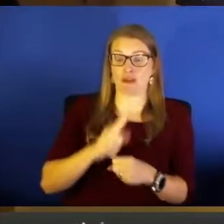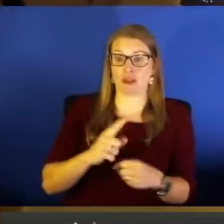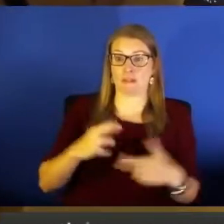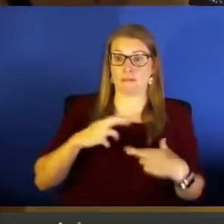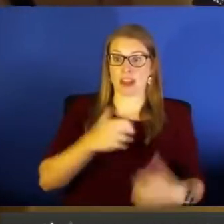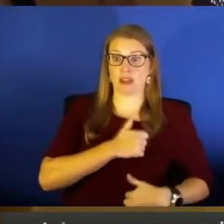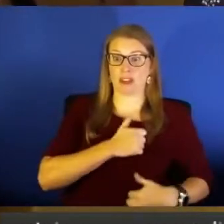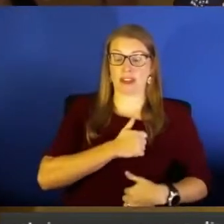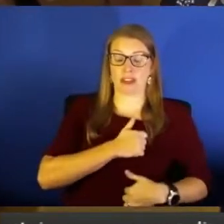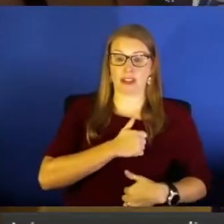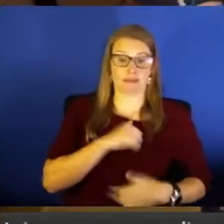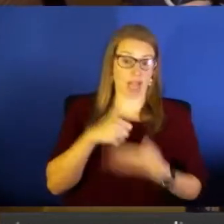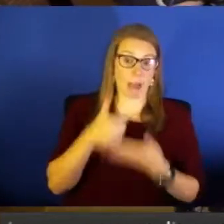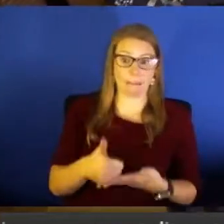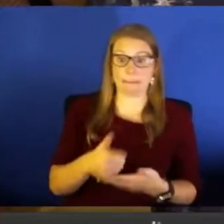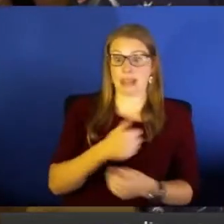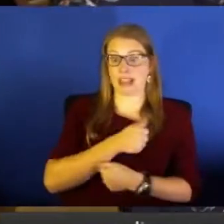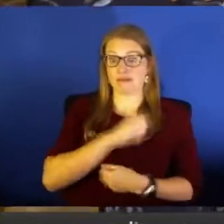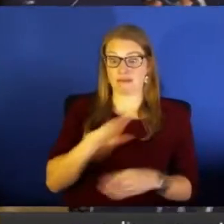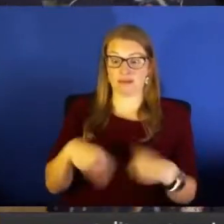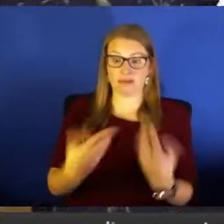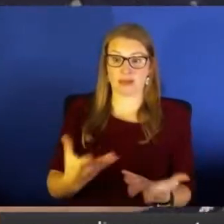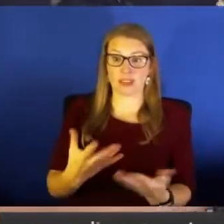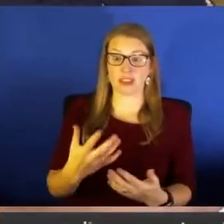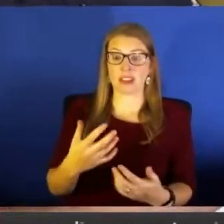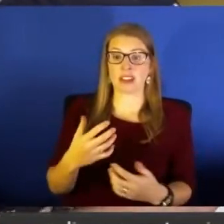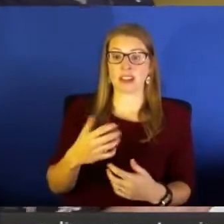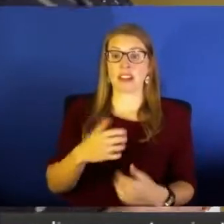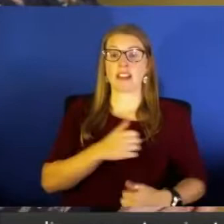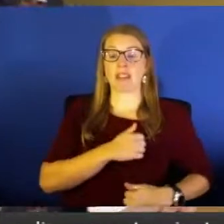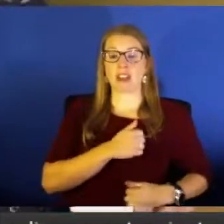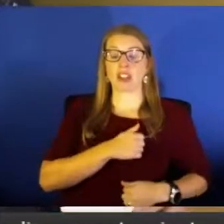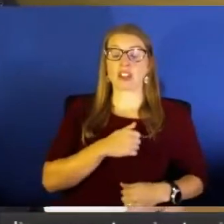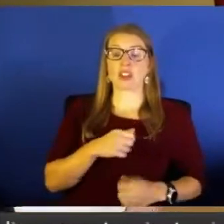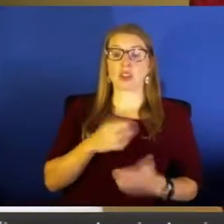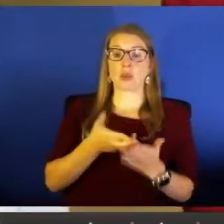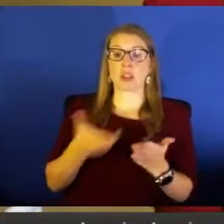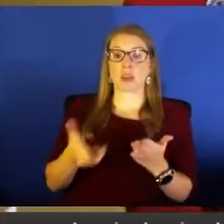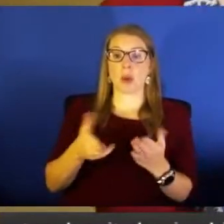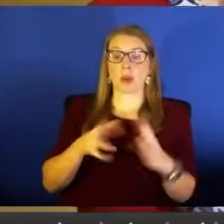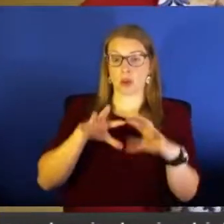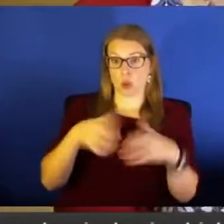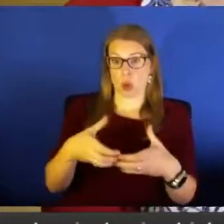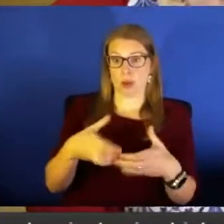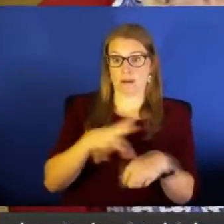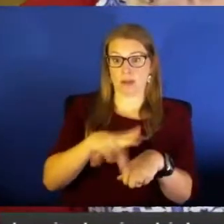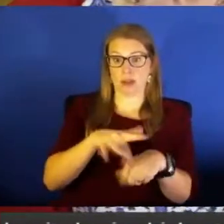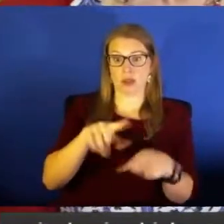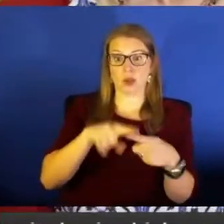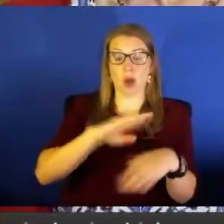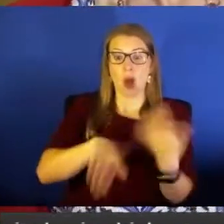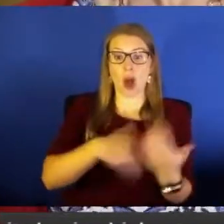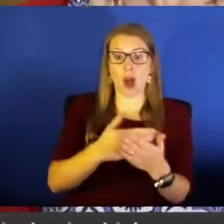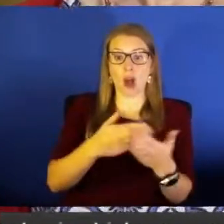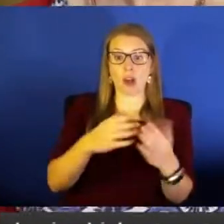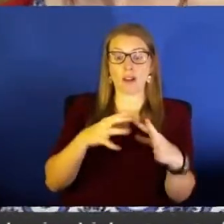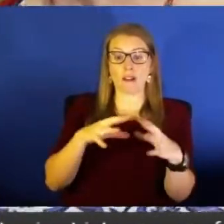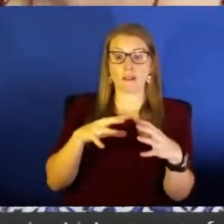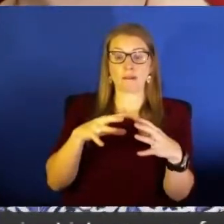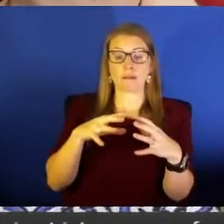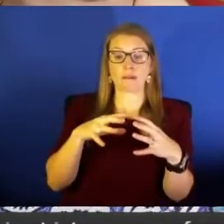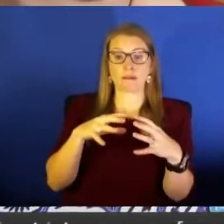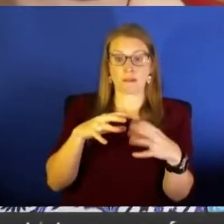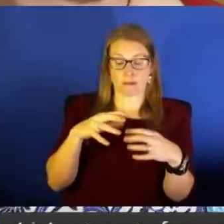how they can access it. So it's a veterans resource group, and it's available to all veterans that work at the health system. And it was